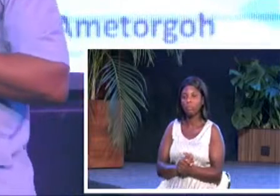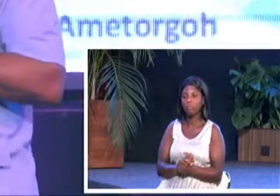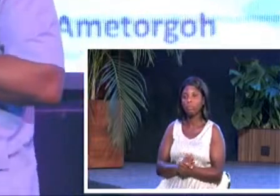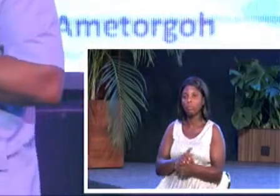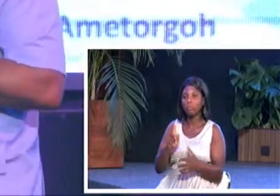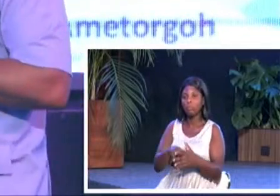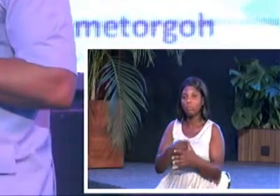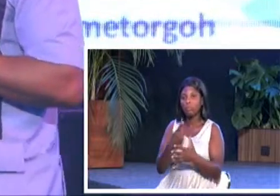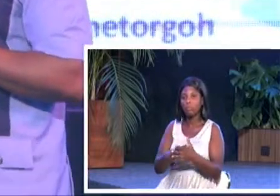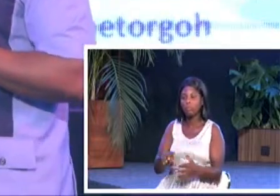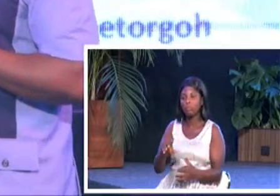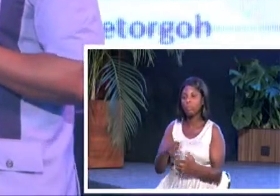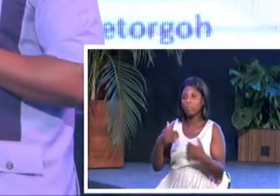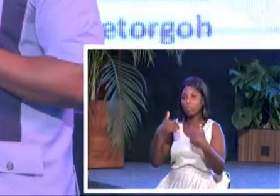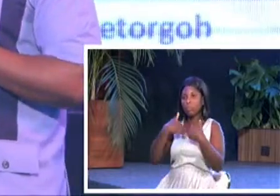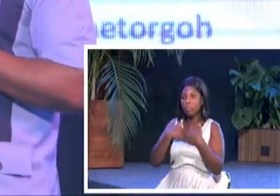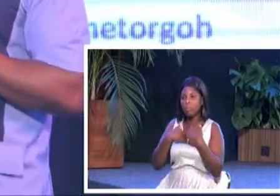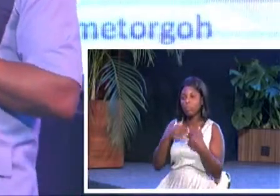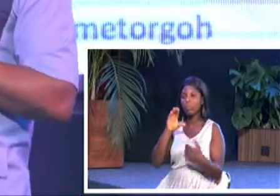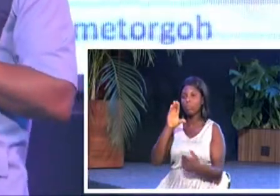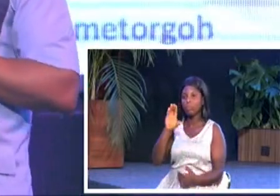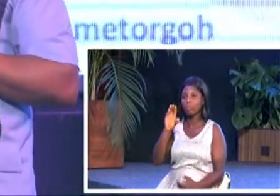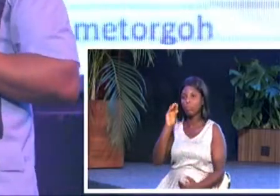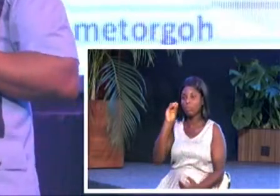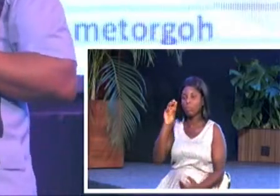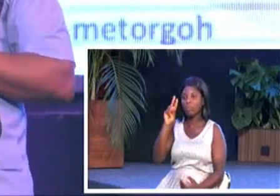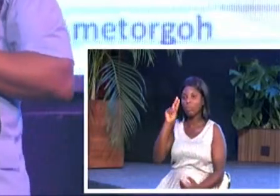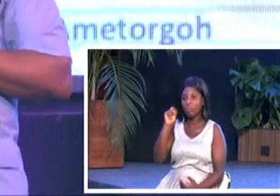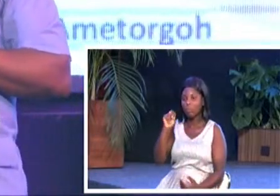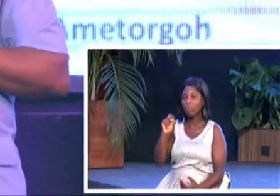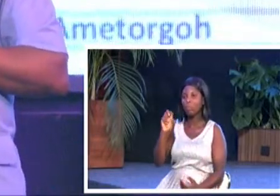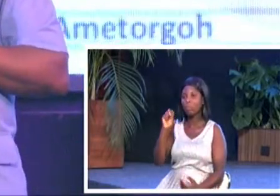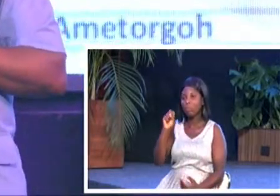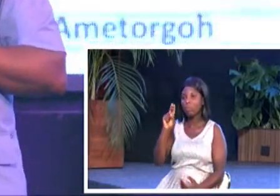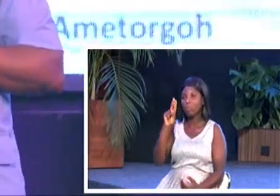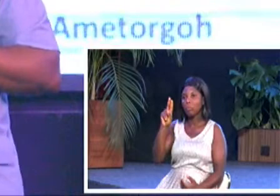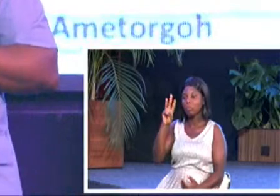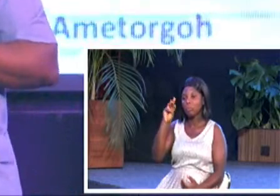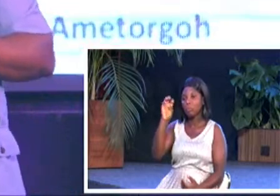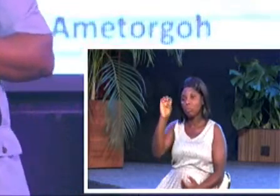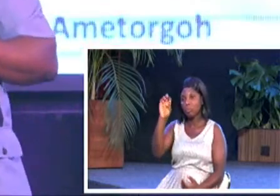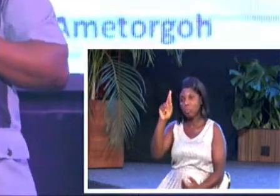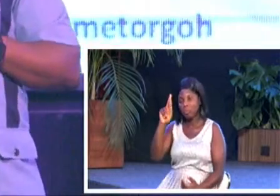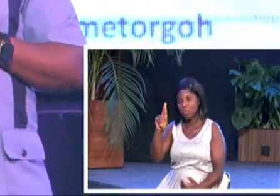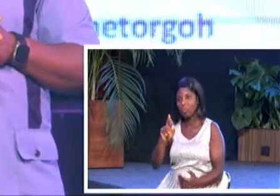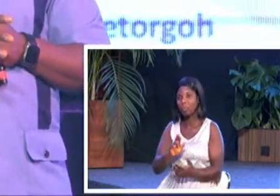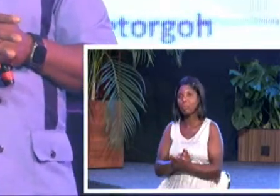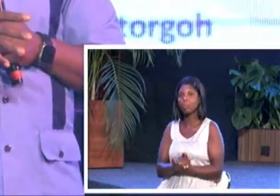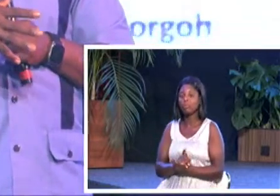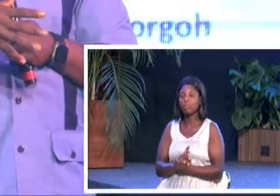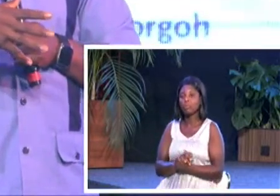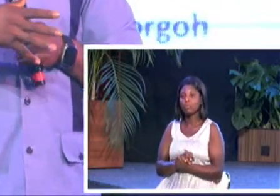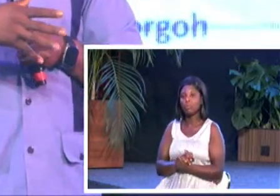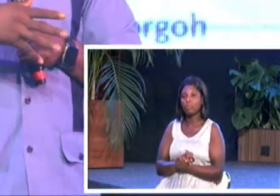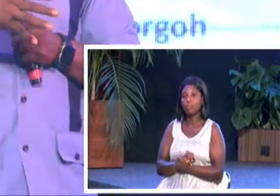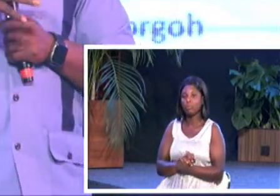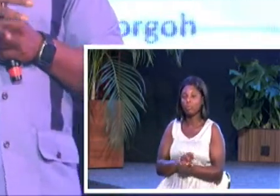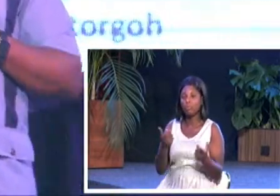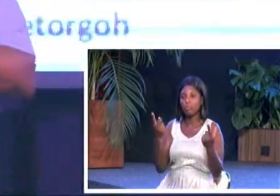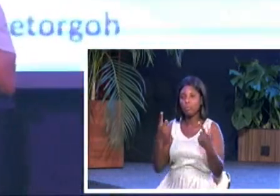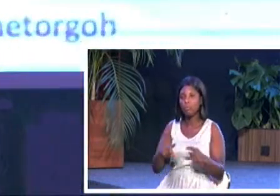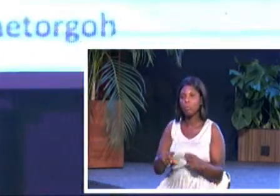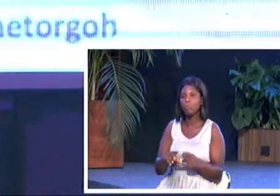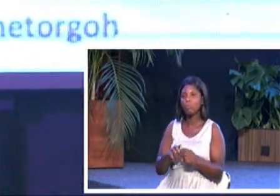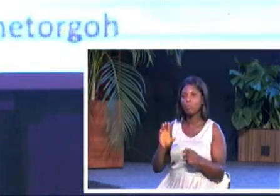company designs a product, they also want people who can understand the psyche of the consumer, right? So they